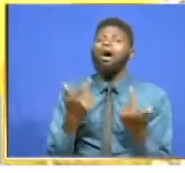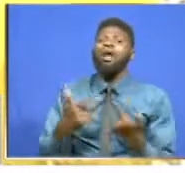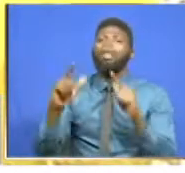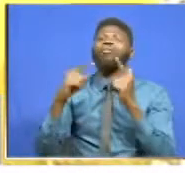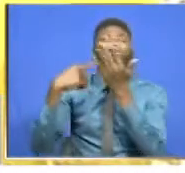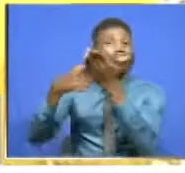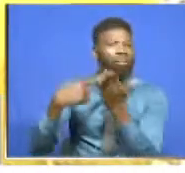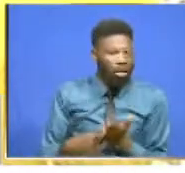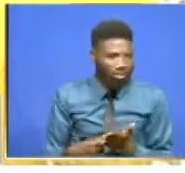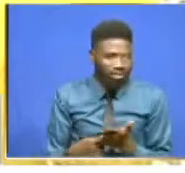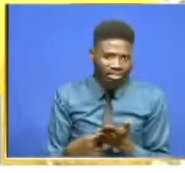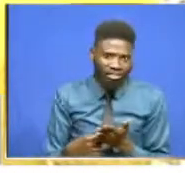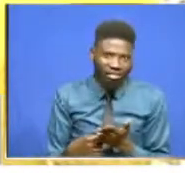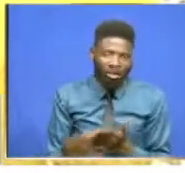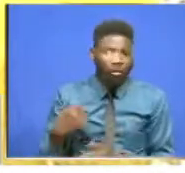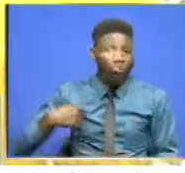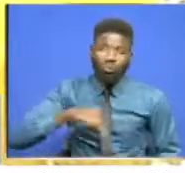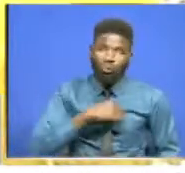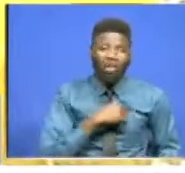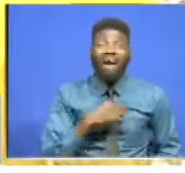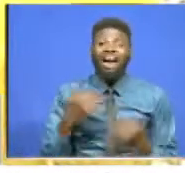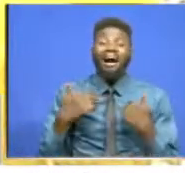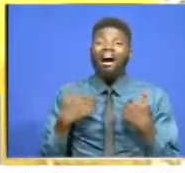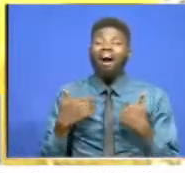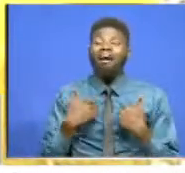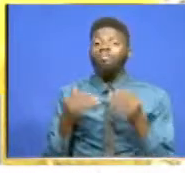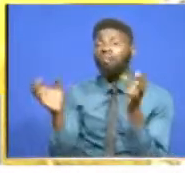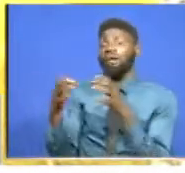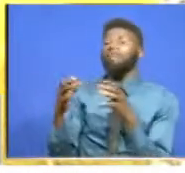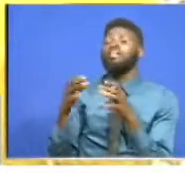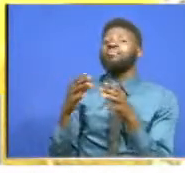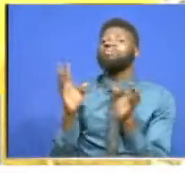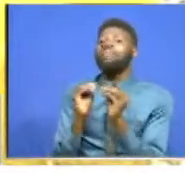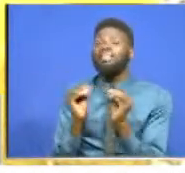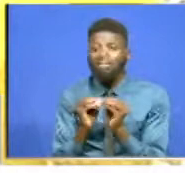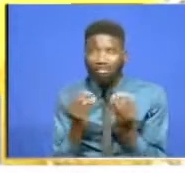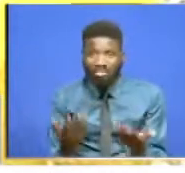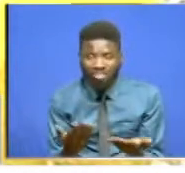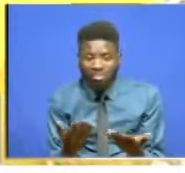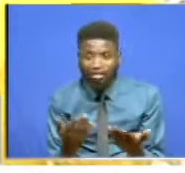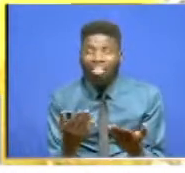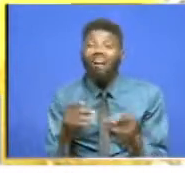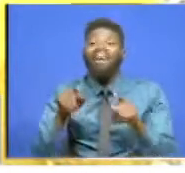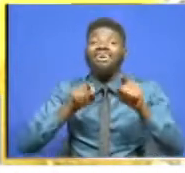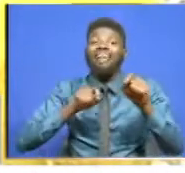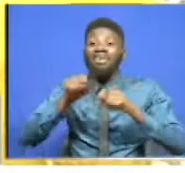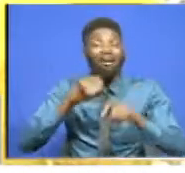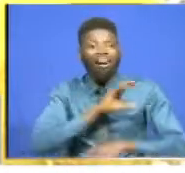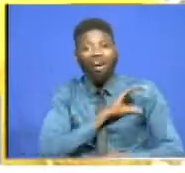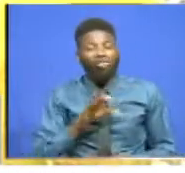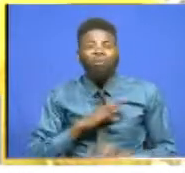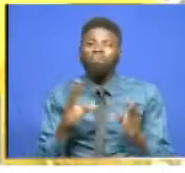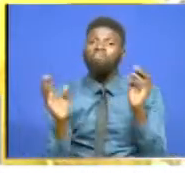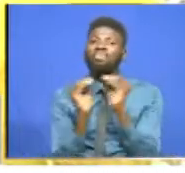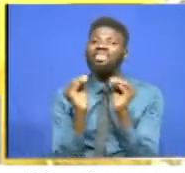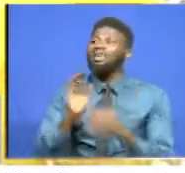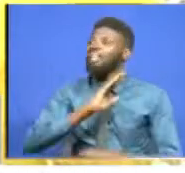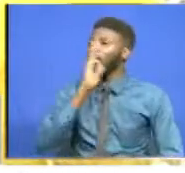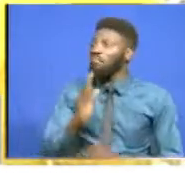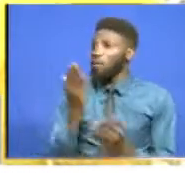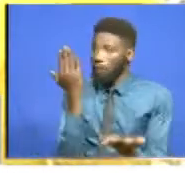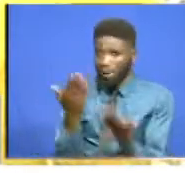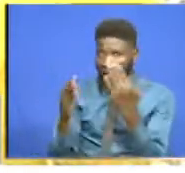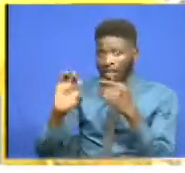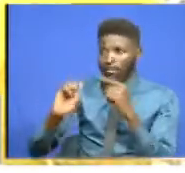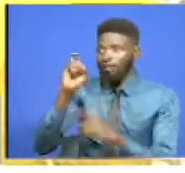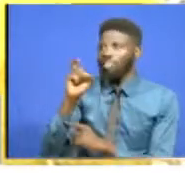had those party functionaries meeting. Like the governing council has never met. We don't know, maybe the executive council met and